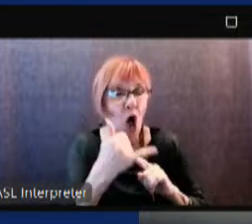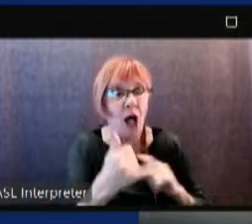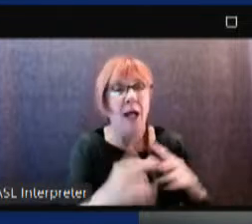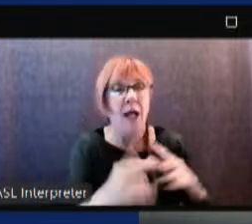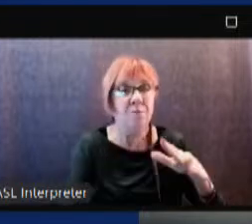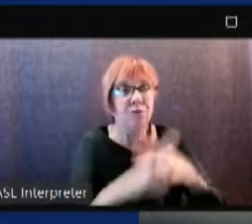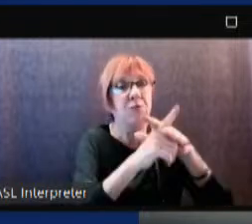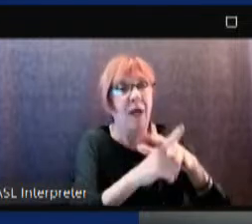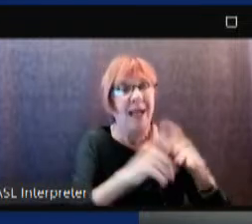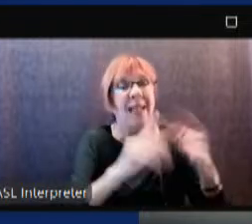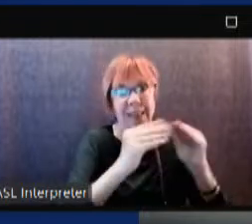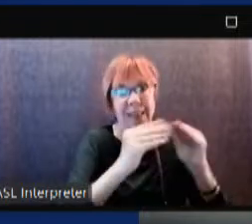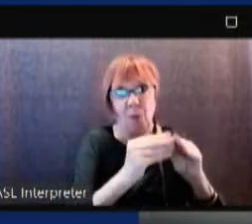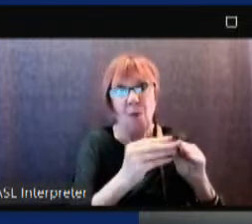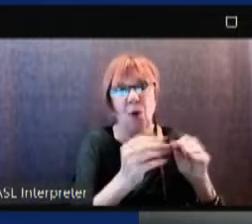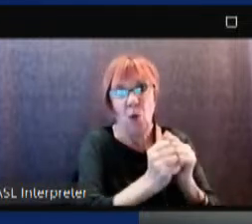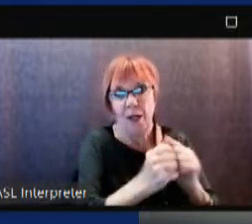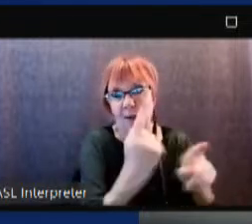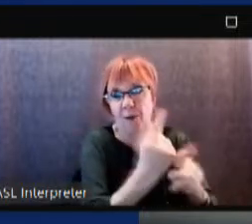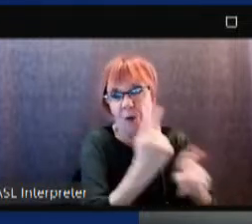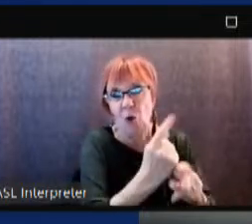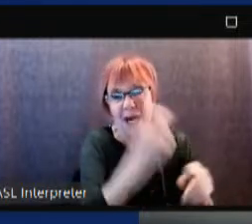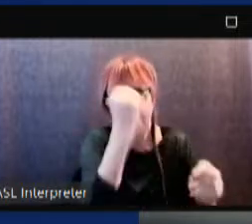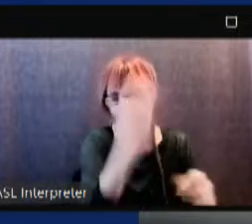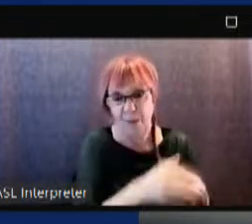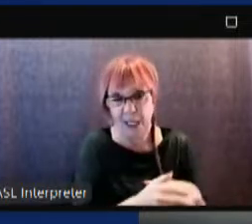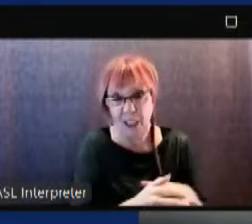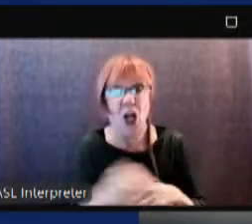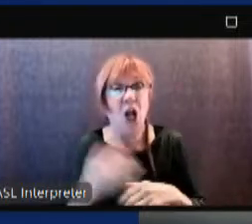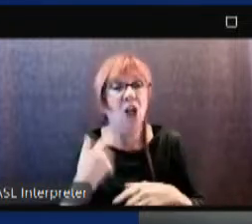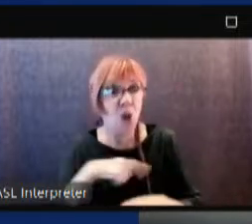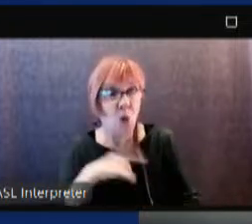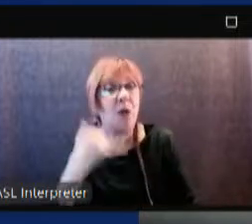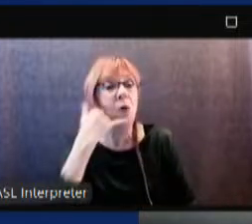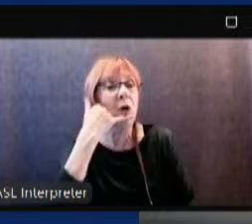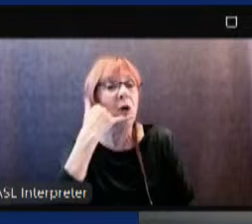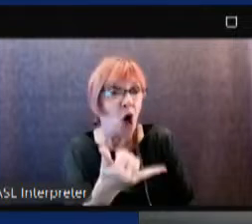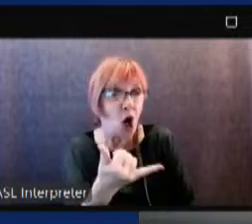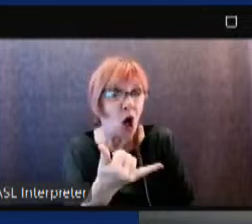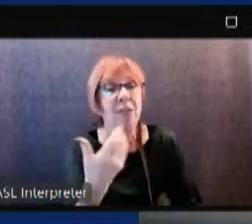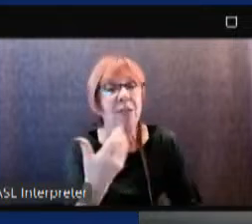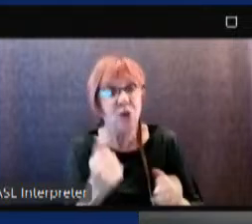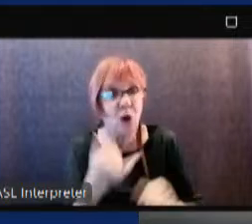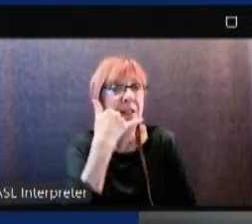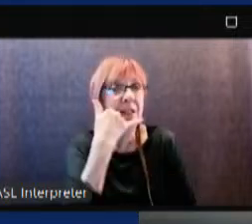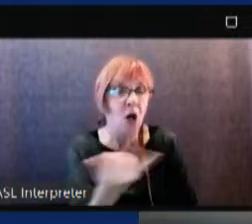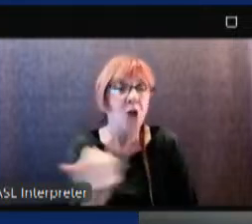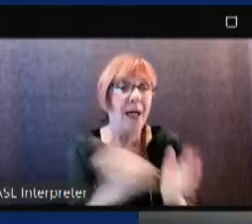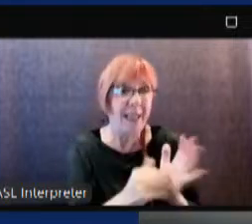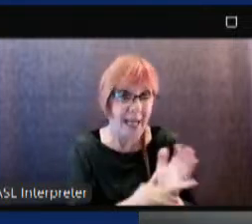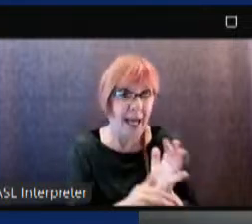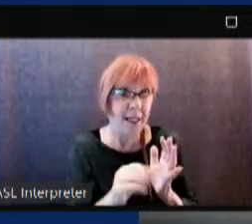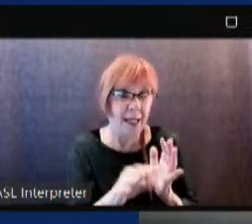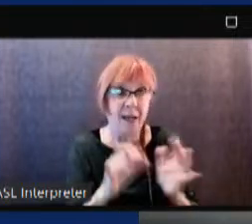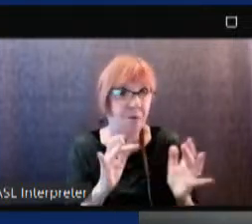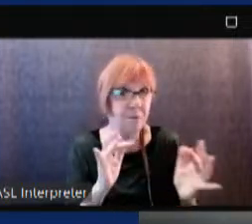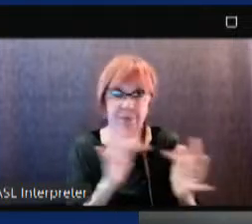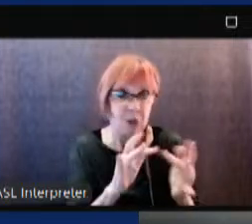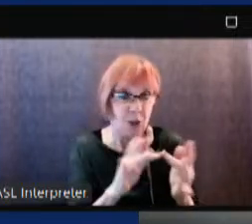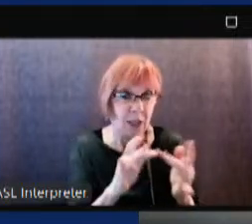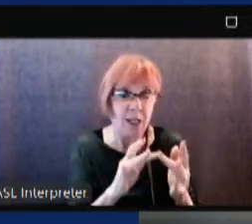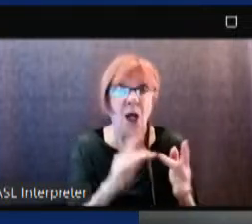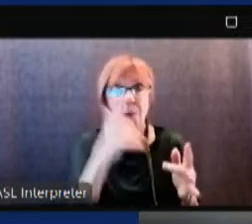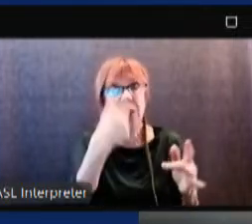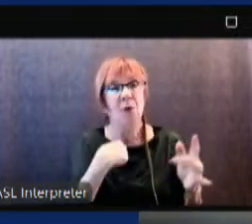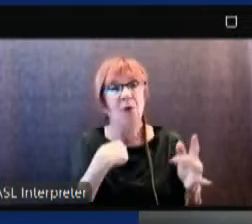get a hold of you. If not, we'll try to call again and find other means of communicating with you, because we truly want to work with you